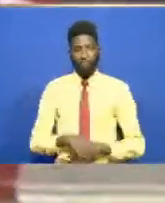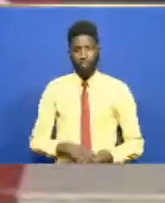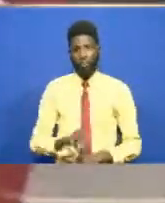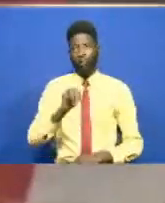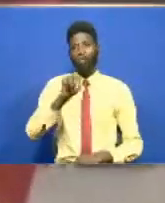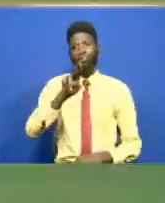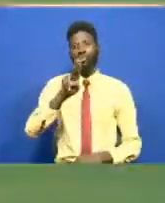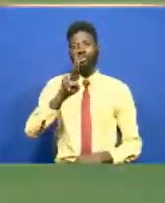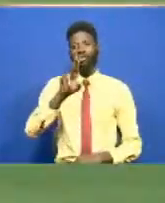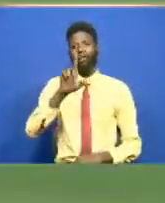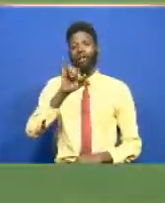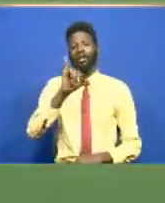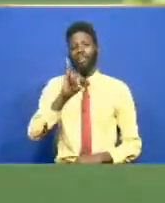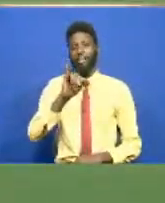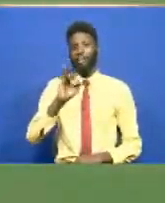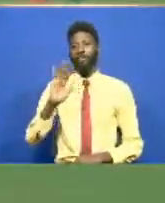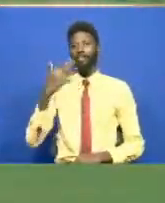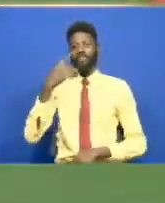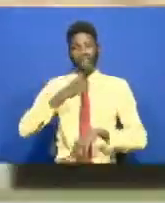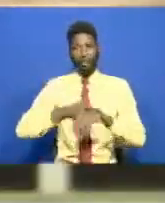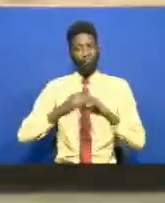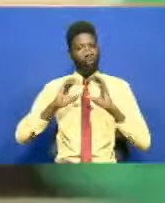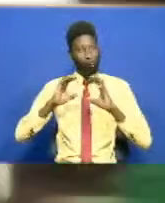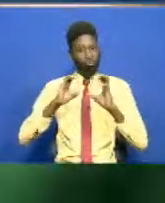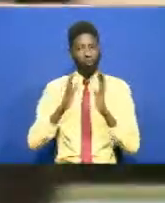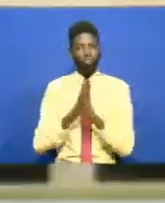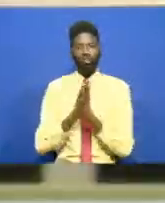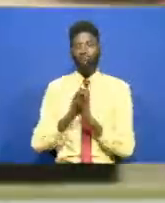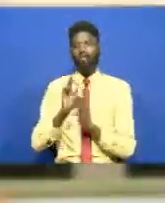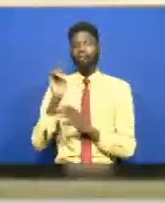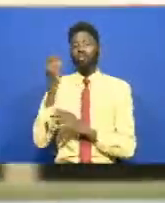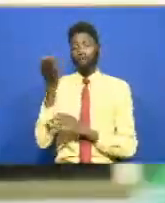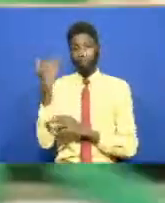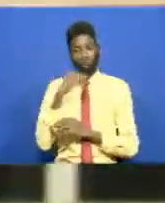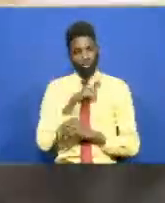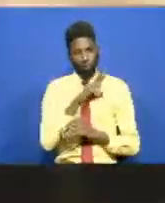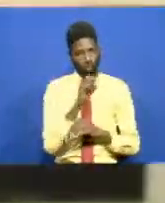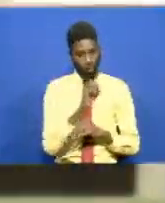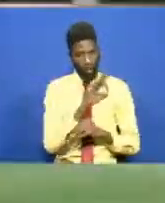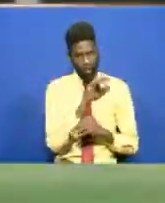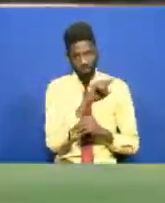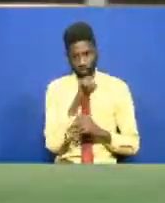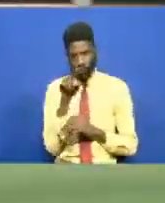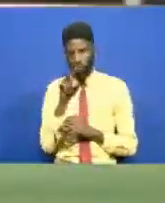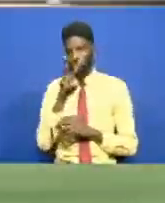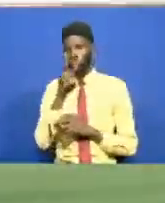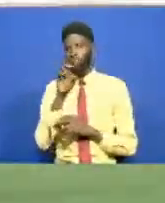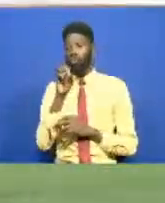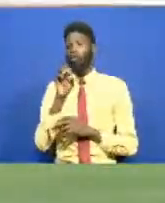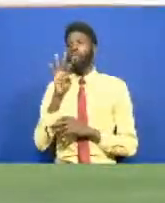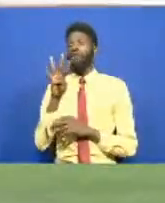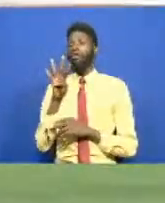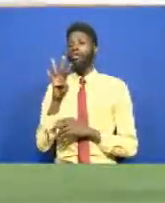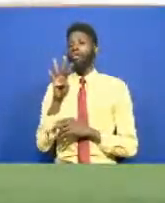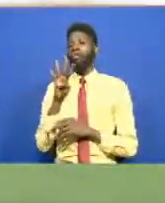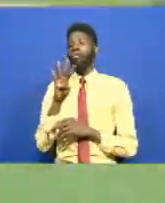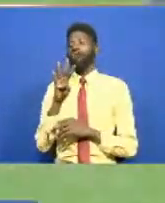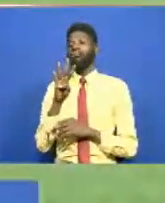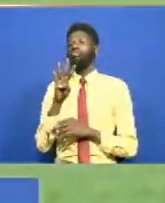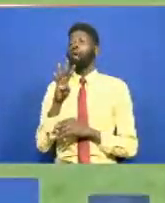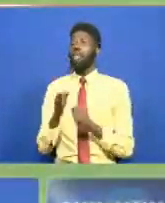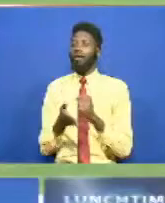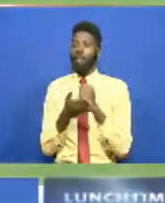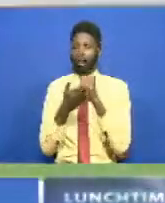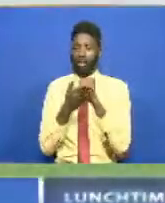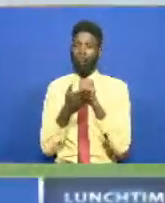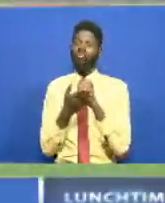fifth stint with the Stars, having first taken charge of the team between 2003 and 2004, guiding them to the